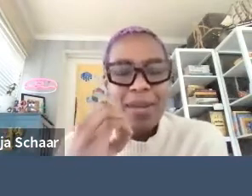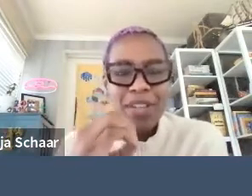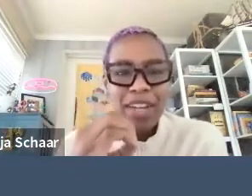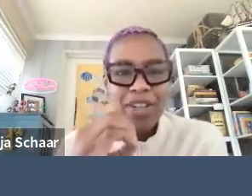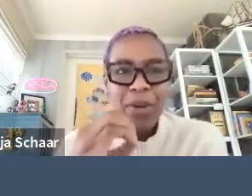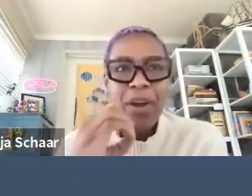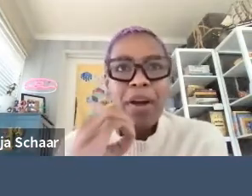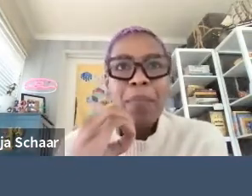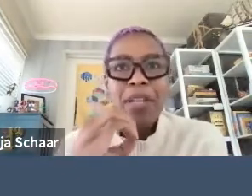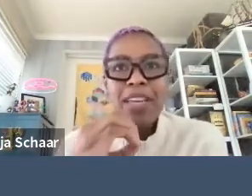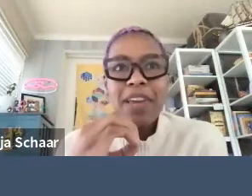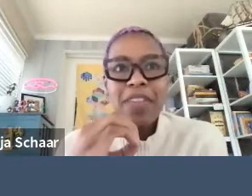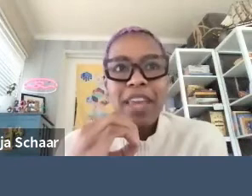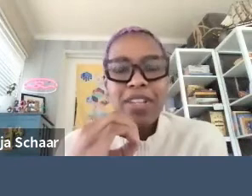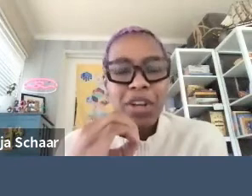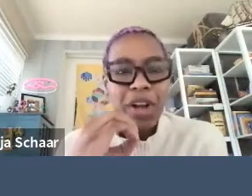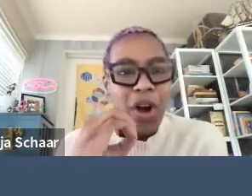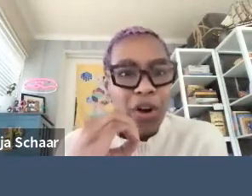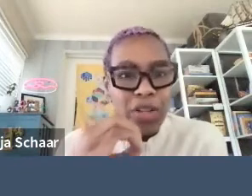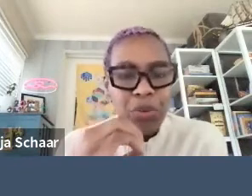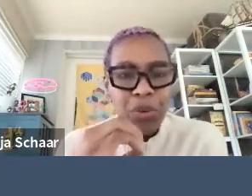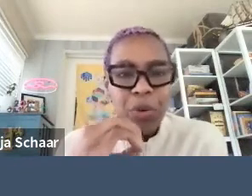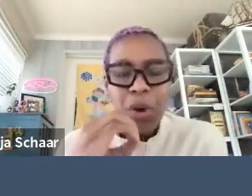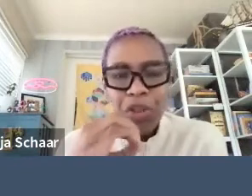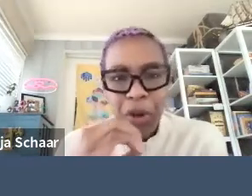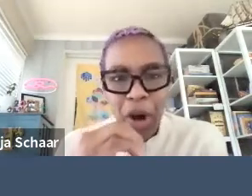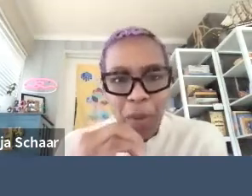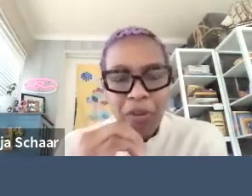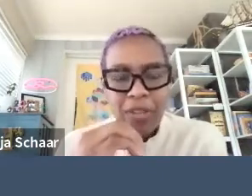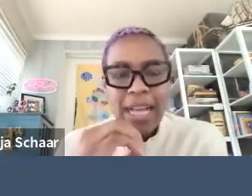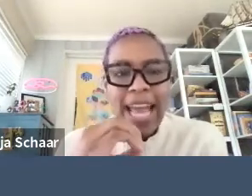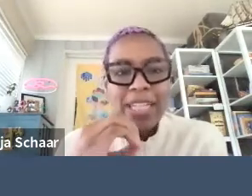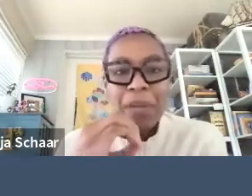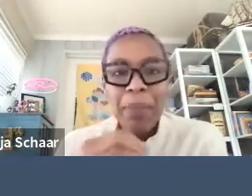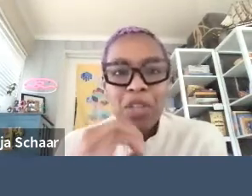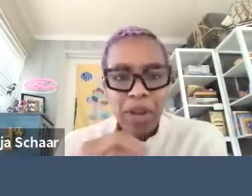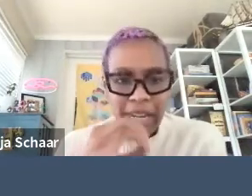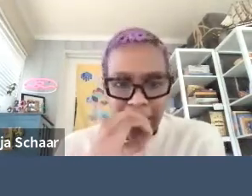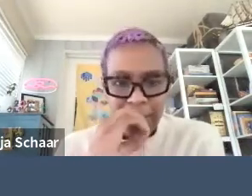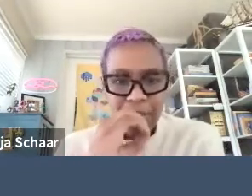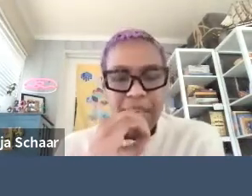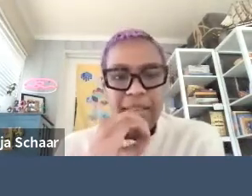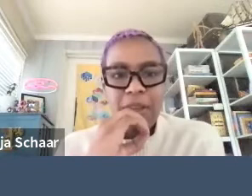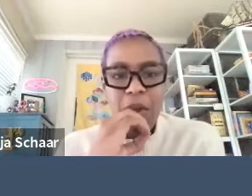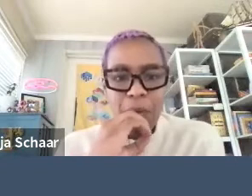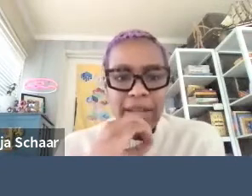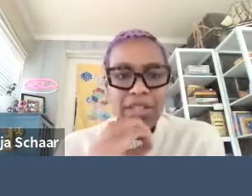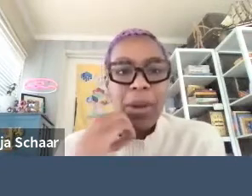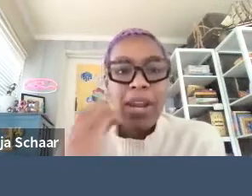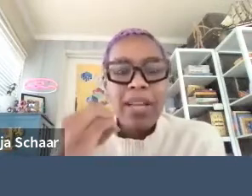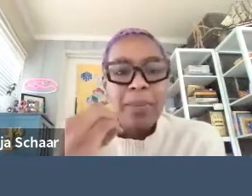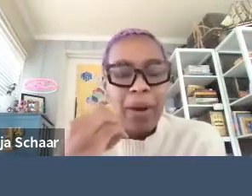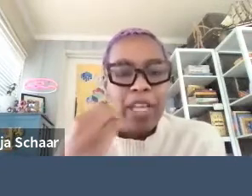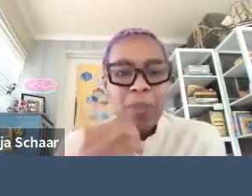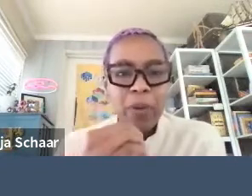not subject to believing things that are untrue or that are harmful, and to be able to recognize those things, right? So,